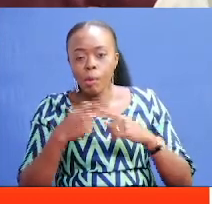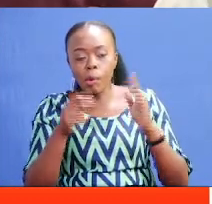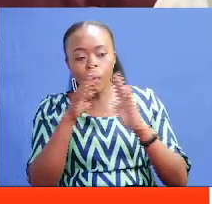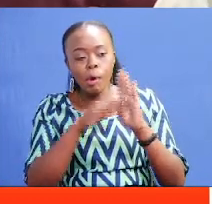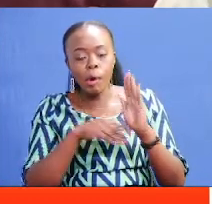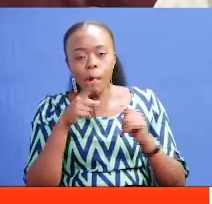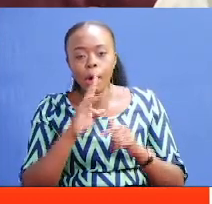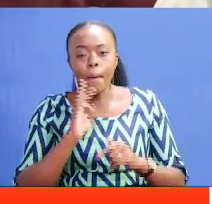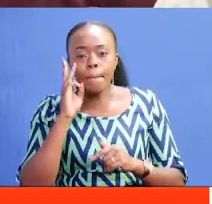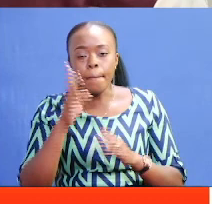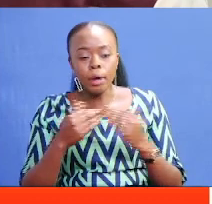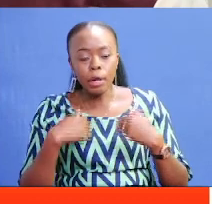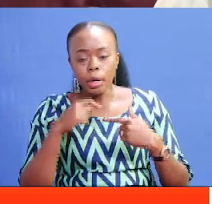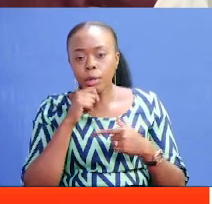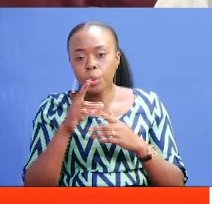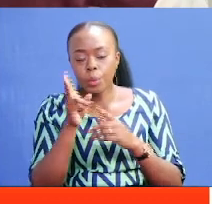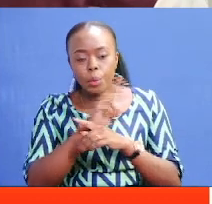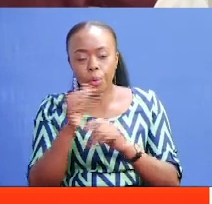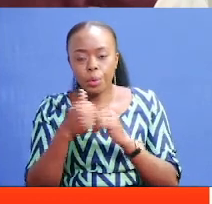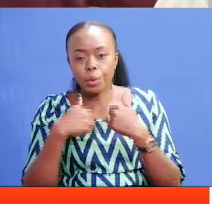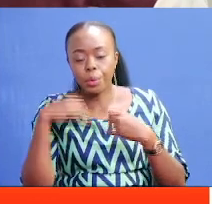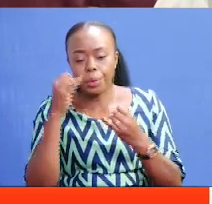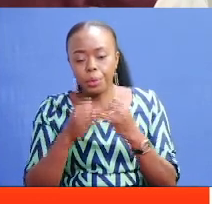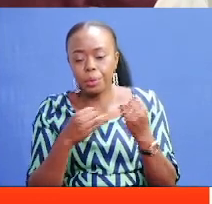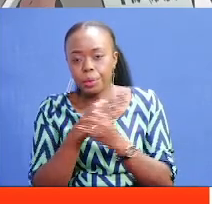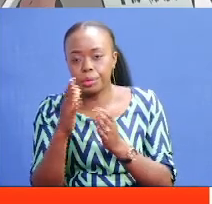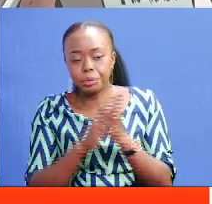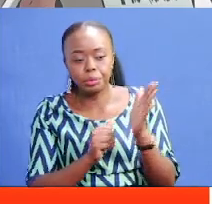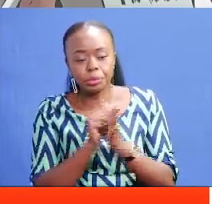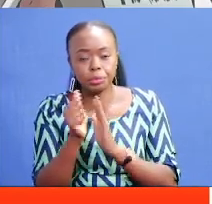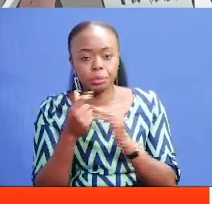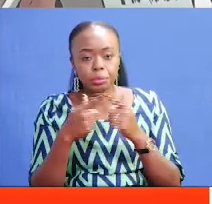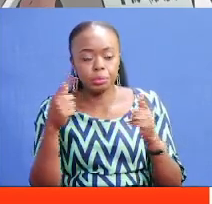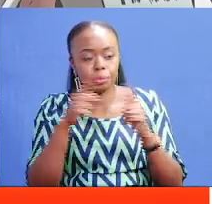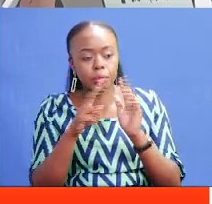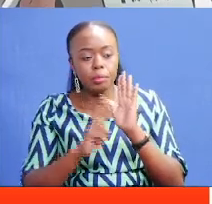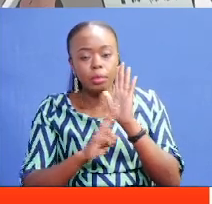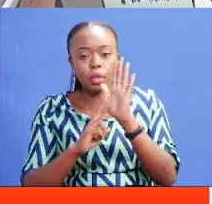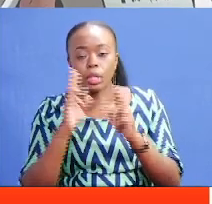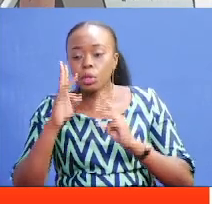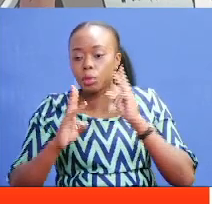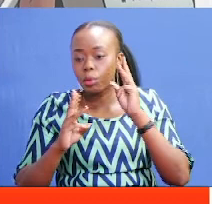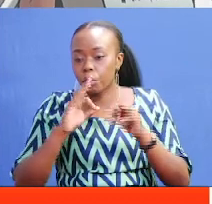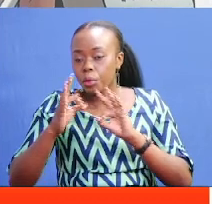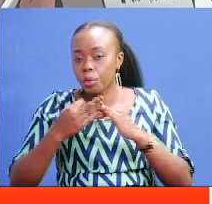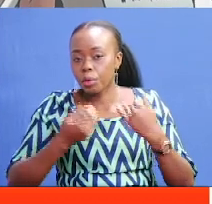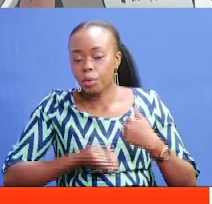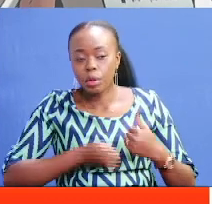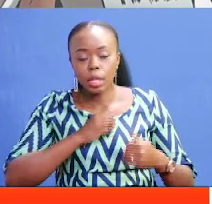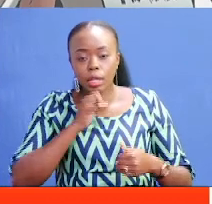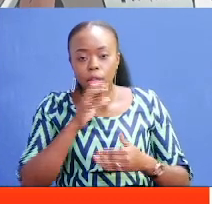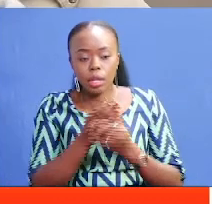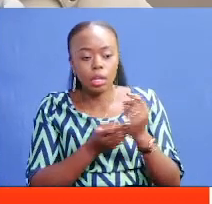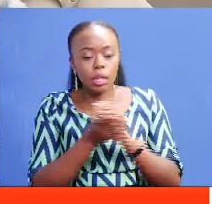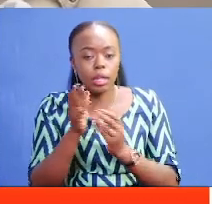bottom, we have not seen the last of the clashes. Community representative warned that if land ownership issue is not